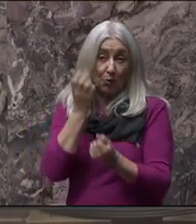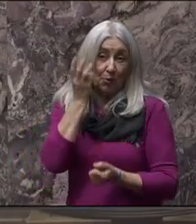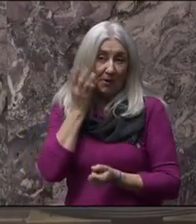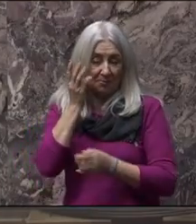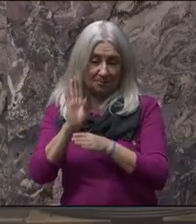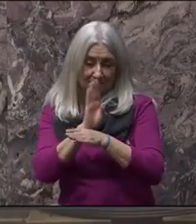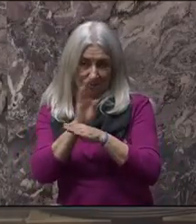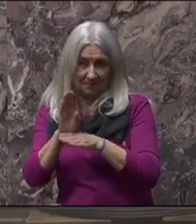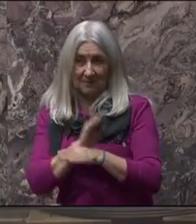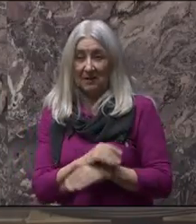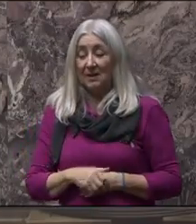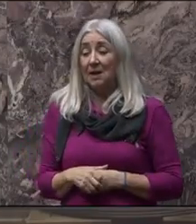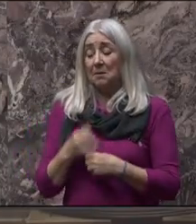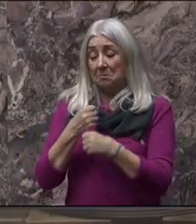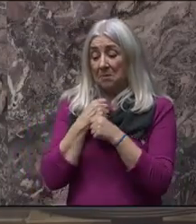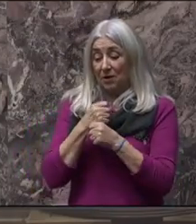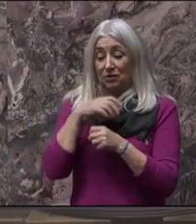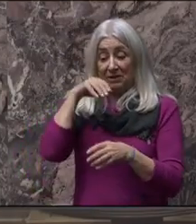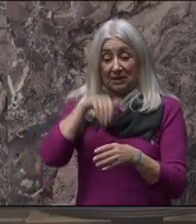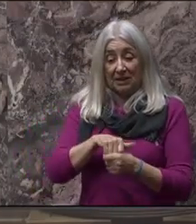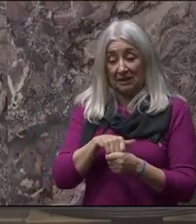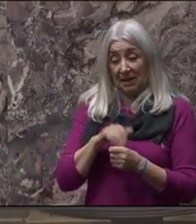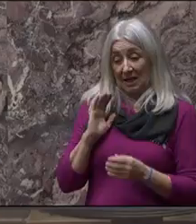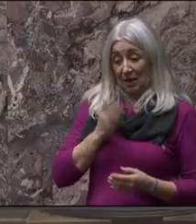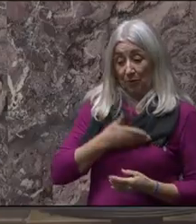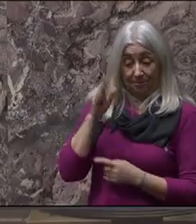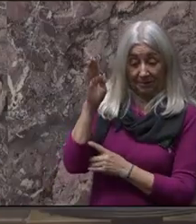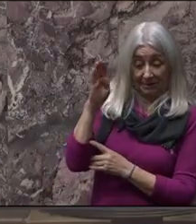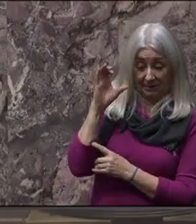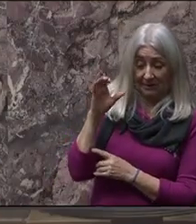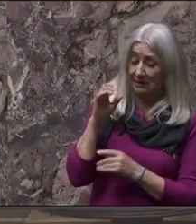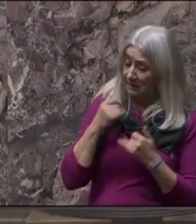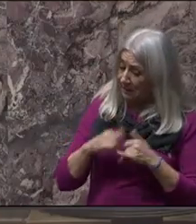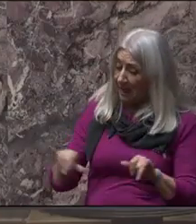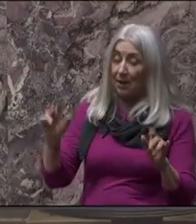Manufacturing continues to play a vital role in our diverse economy.